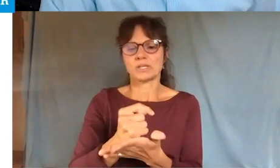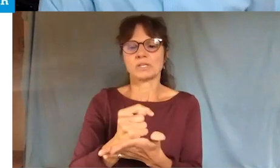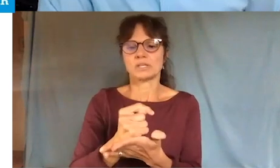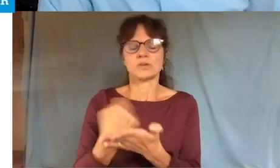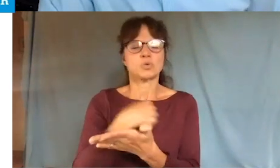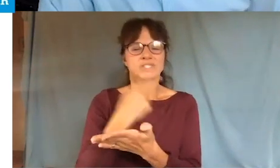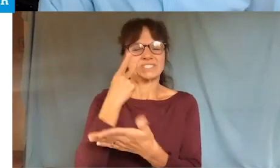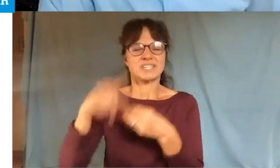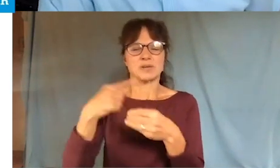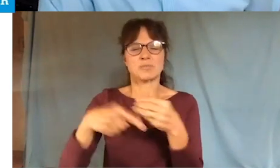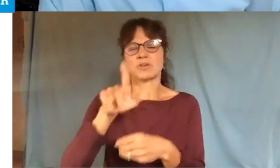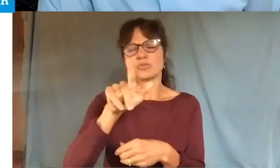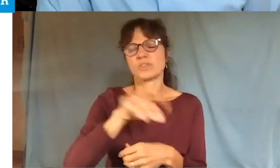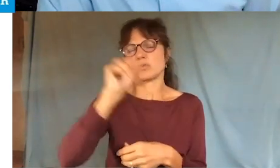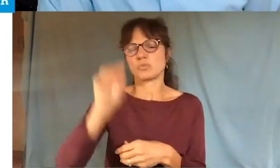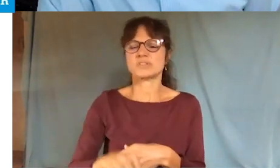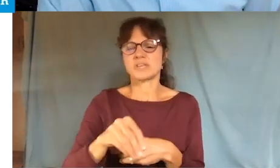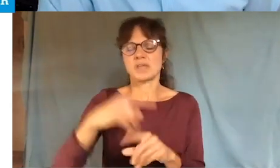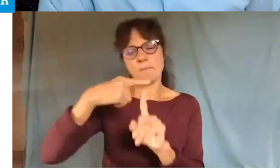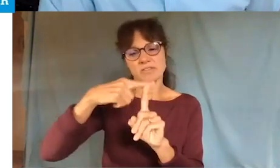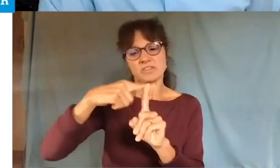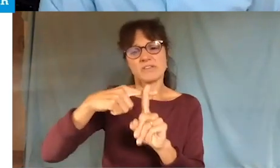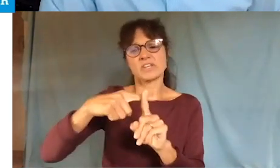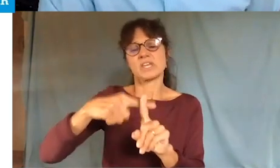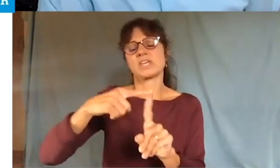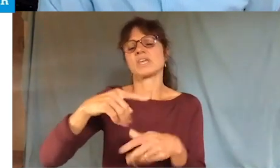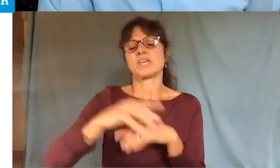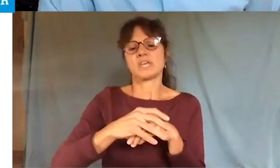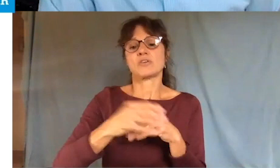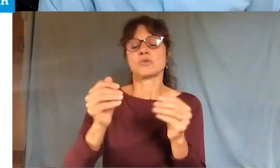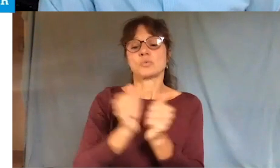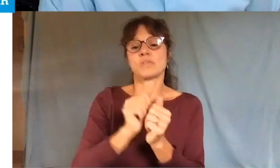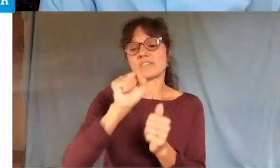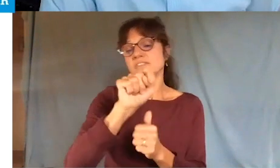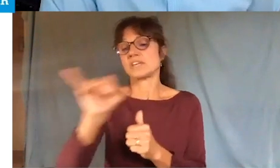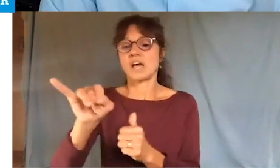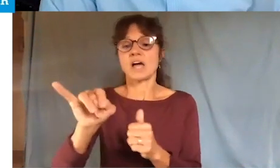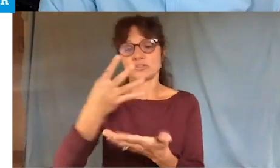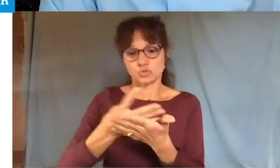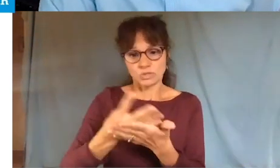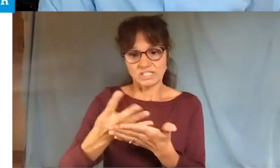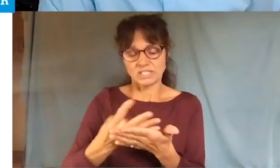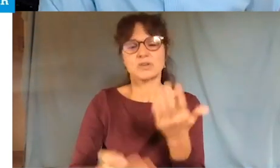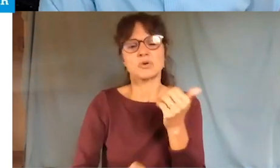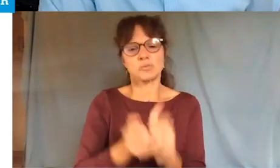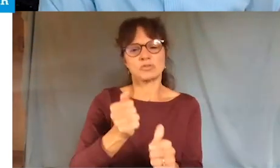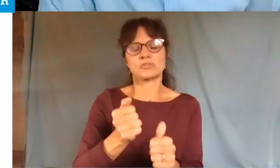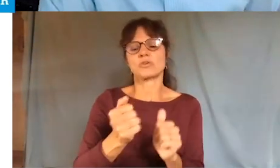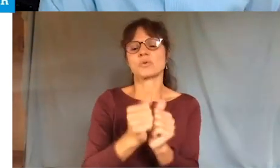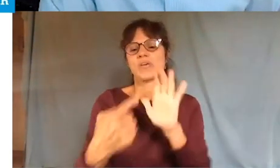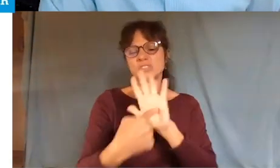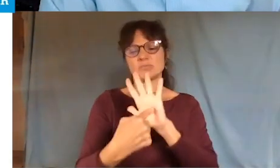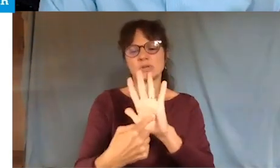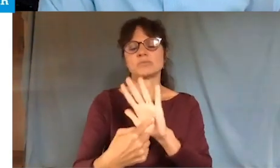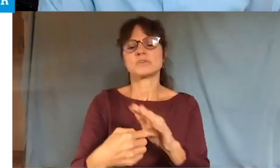we're seeing about a 23% positivity rate on our STI screening. And most of these are asymptomatic. So this